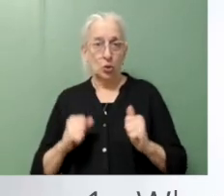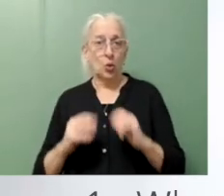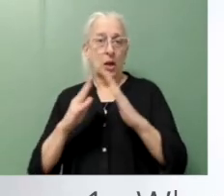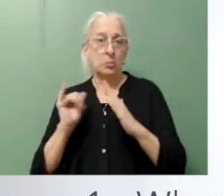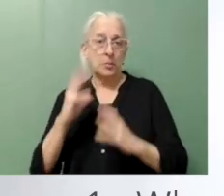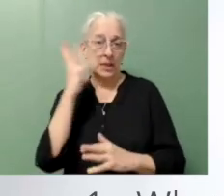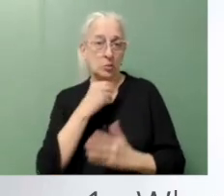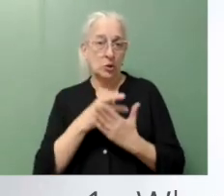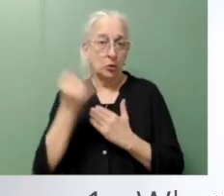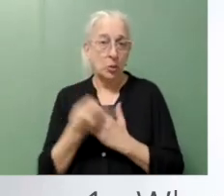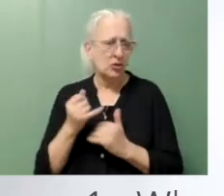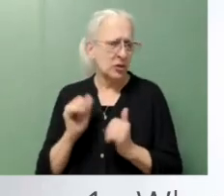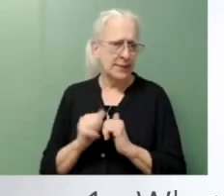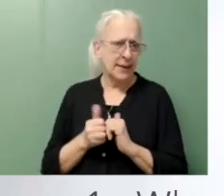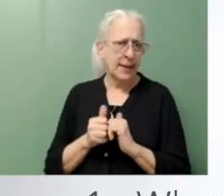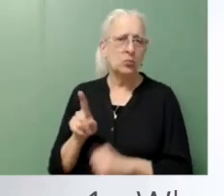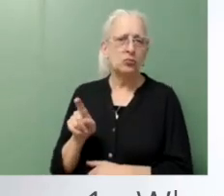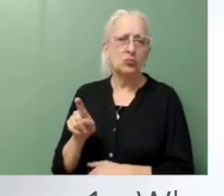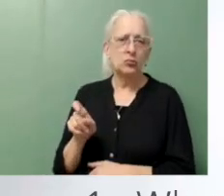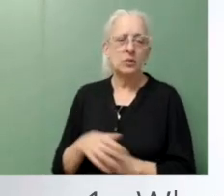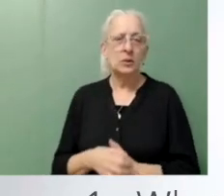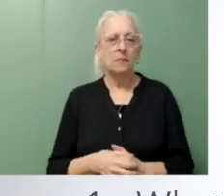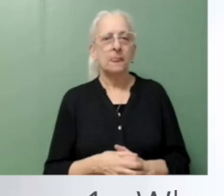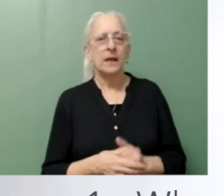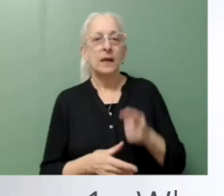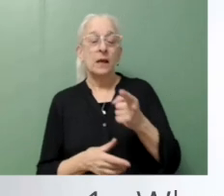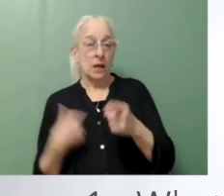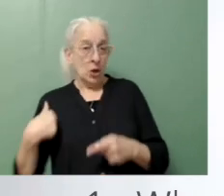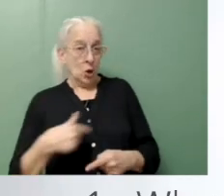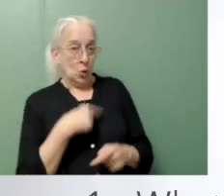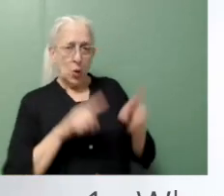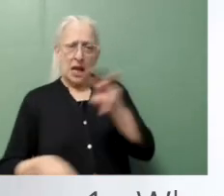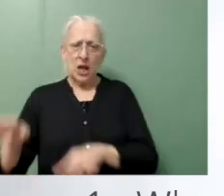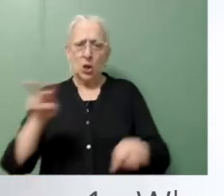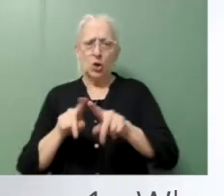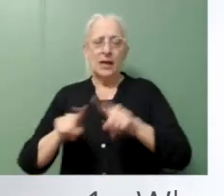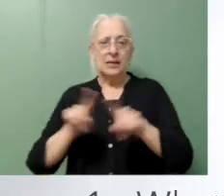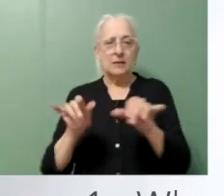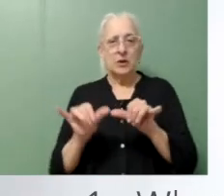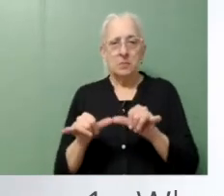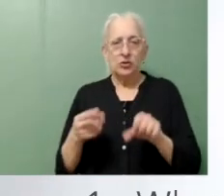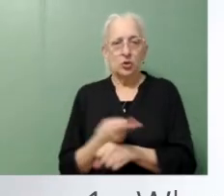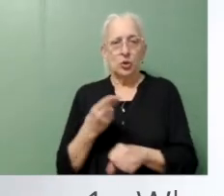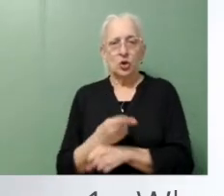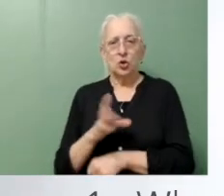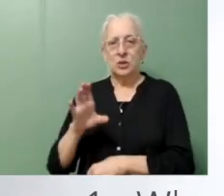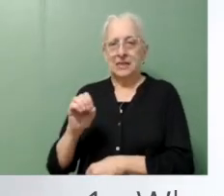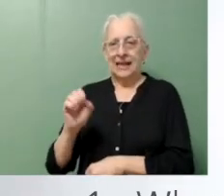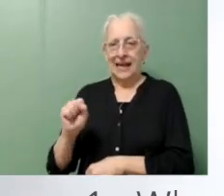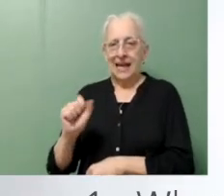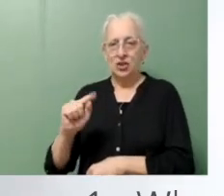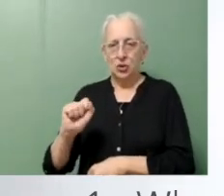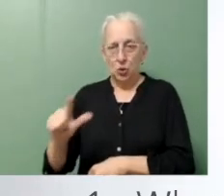beautiful projects? Yeah, so we look at a variety of metrics. We use the CES tool to look